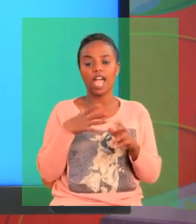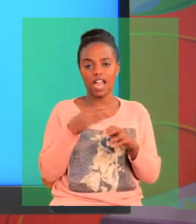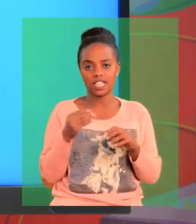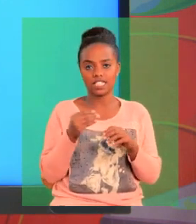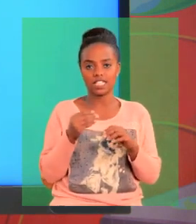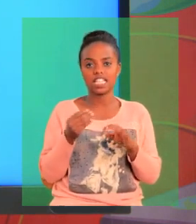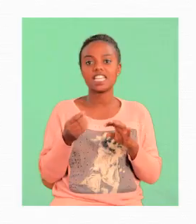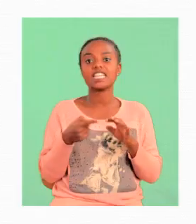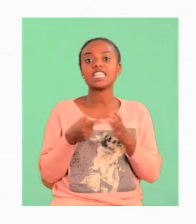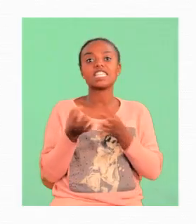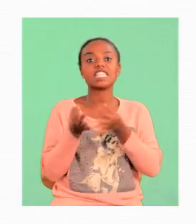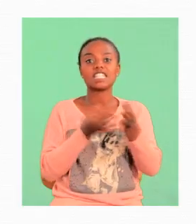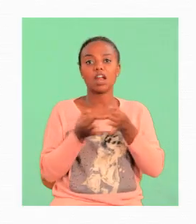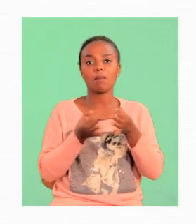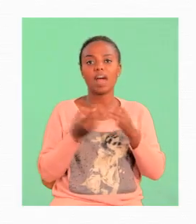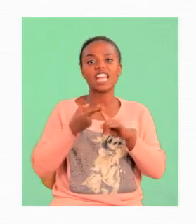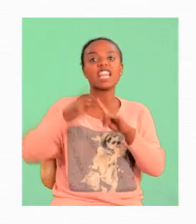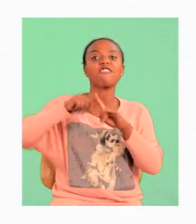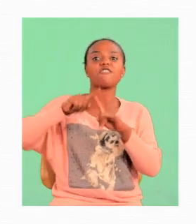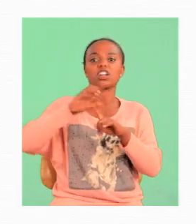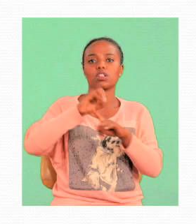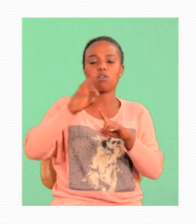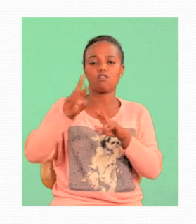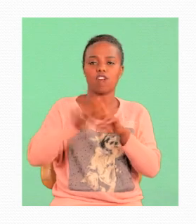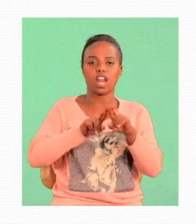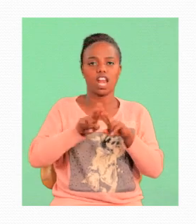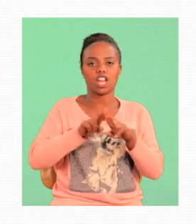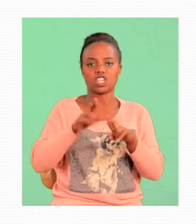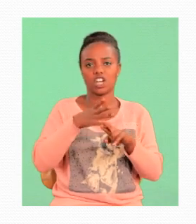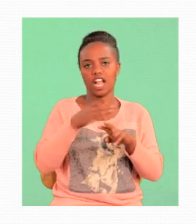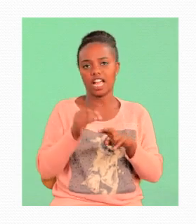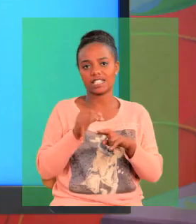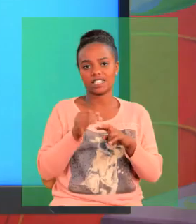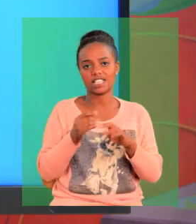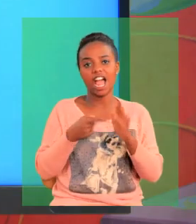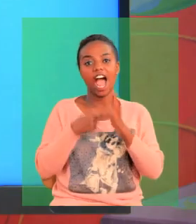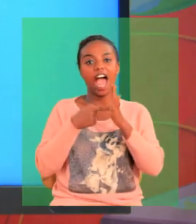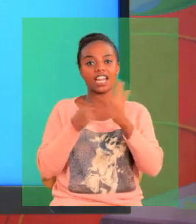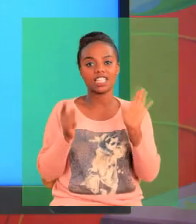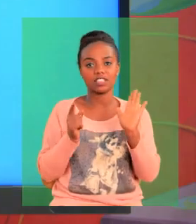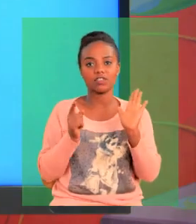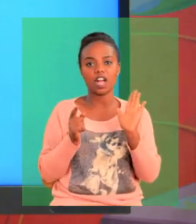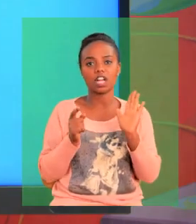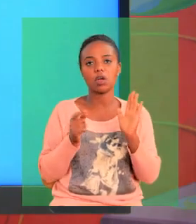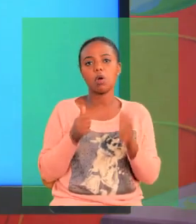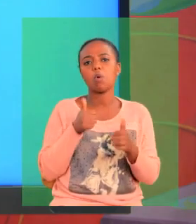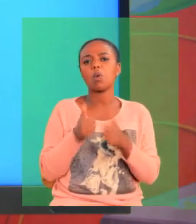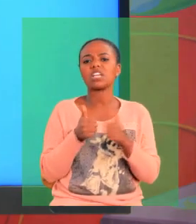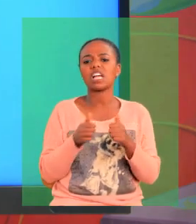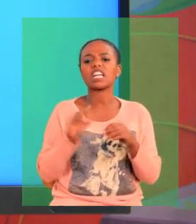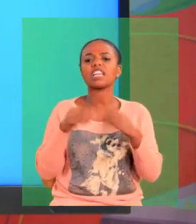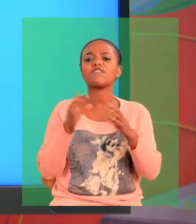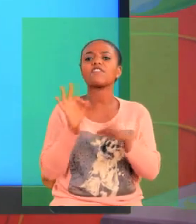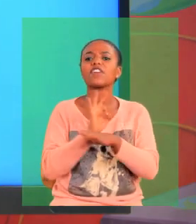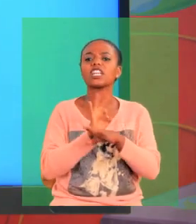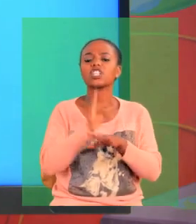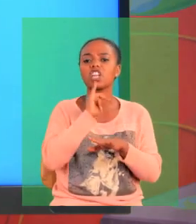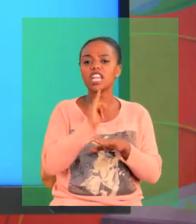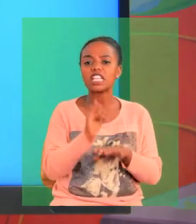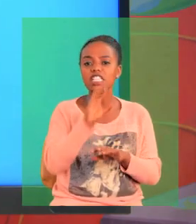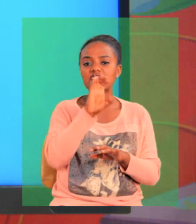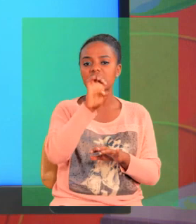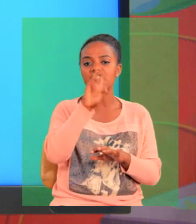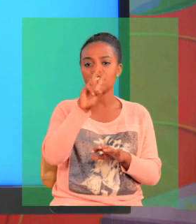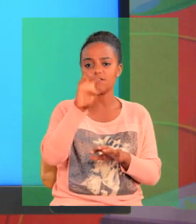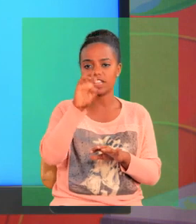and determine inverse of a relation and identify whether a given function is